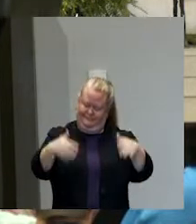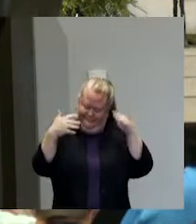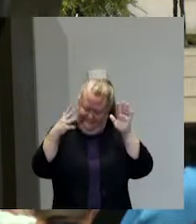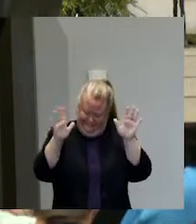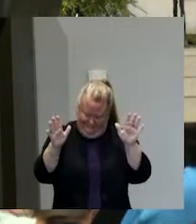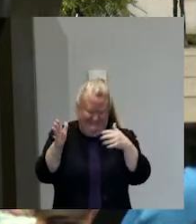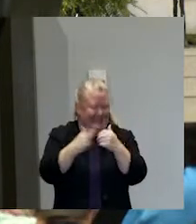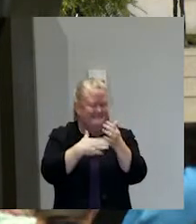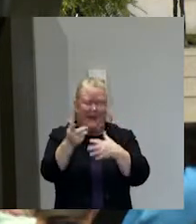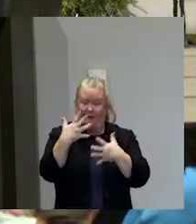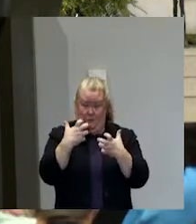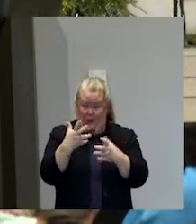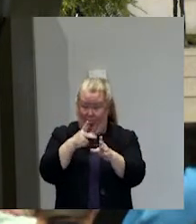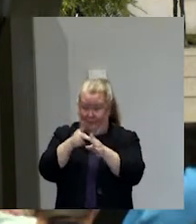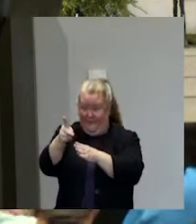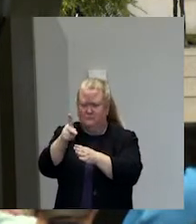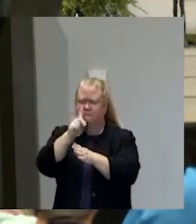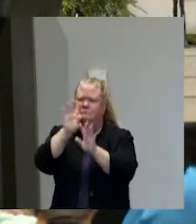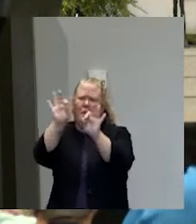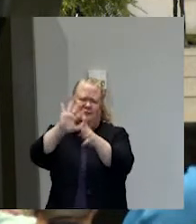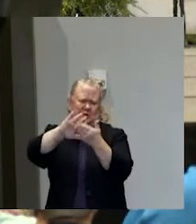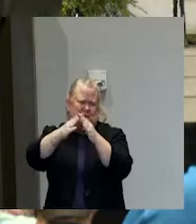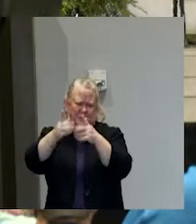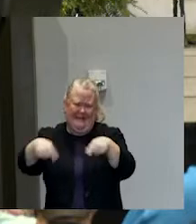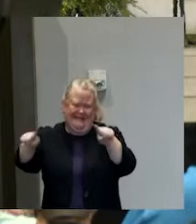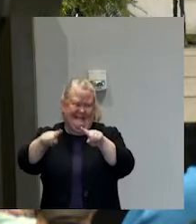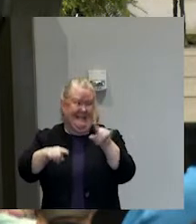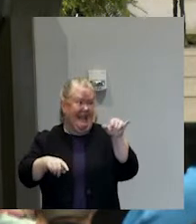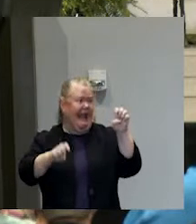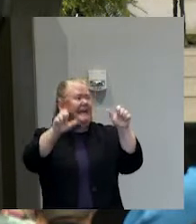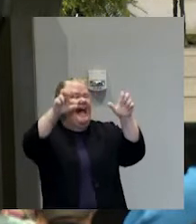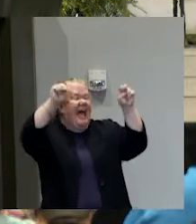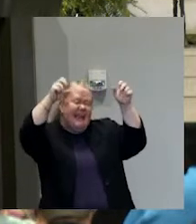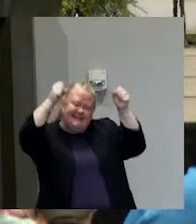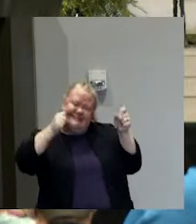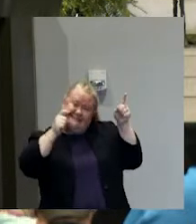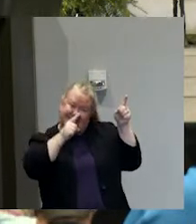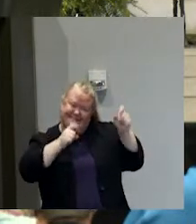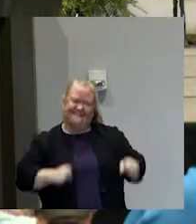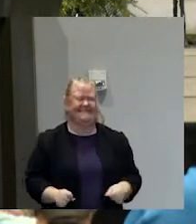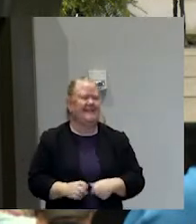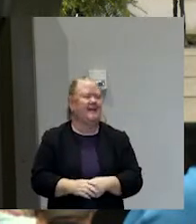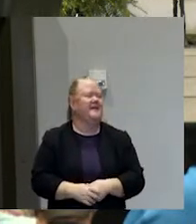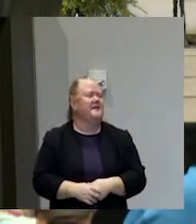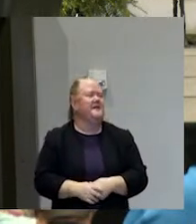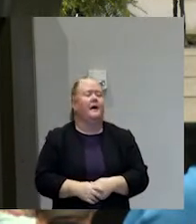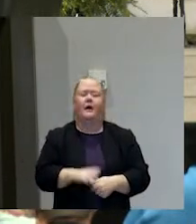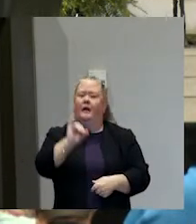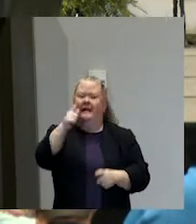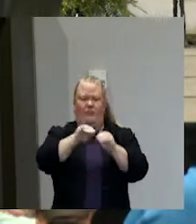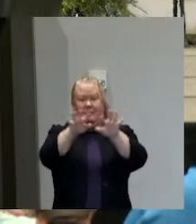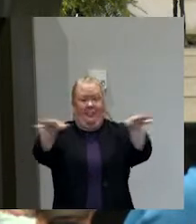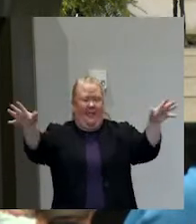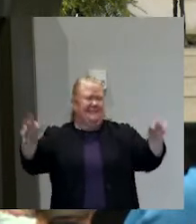you want to do as a profession, it's just a great community. Ian. We'll put his Instagram handle up here.